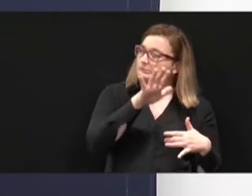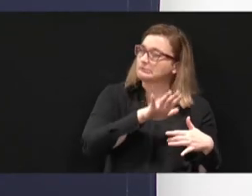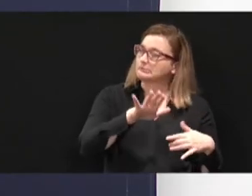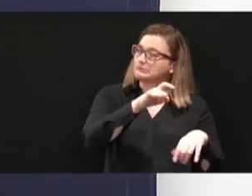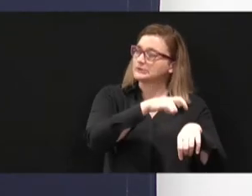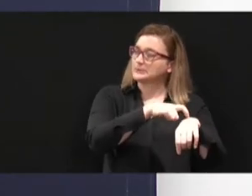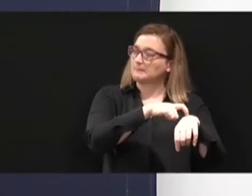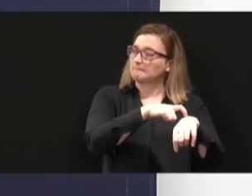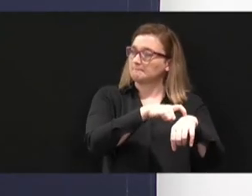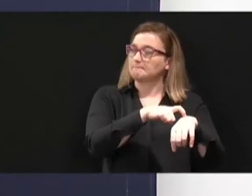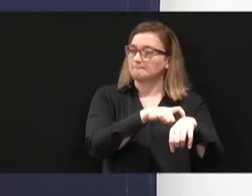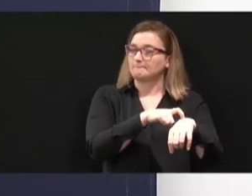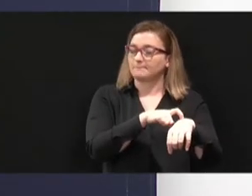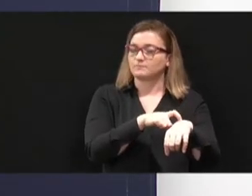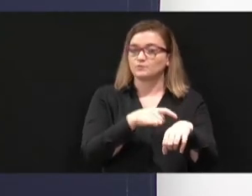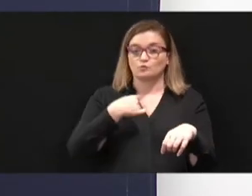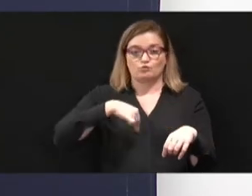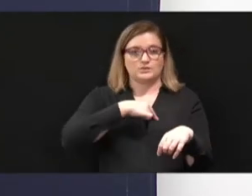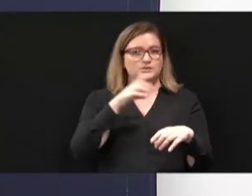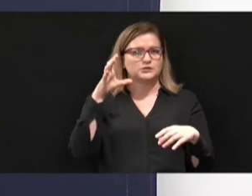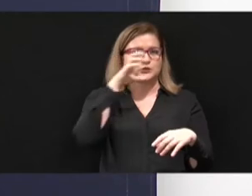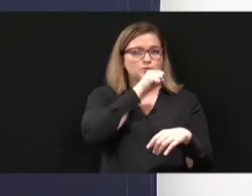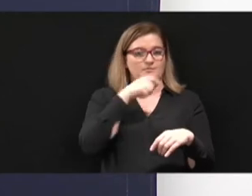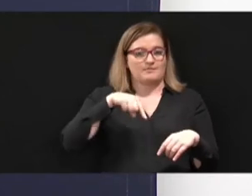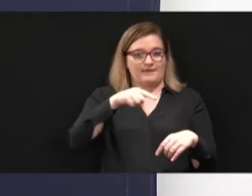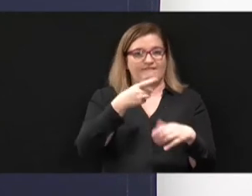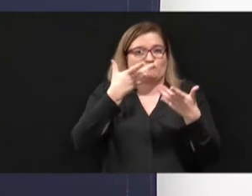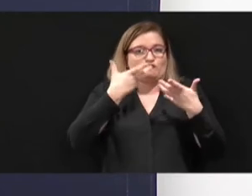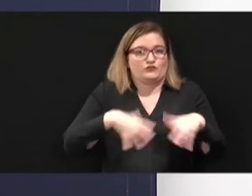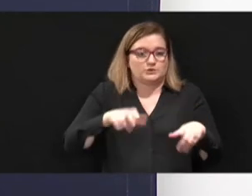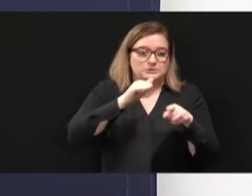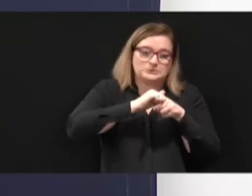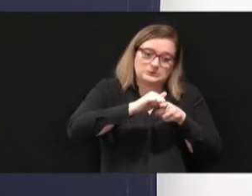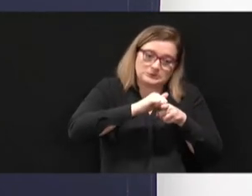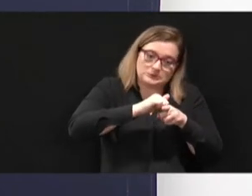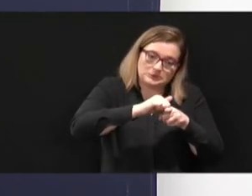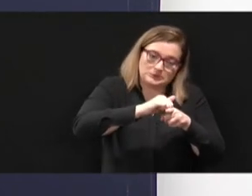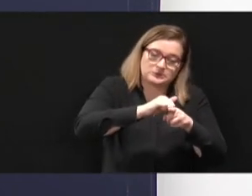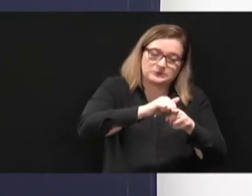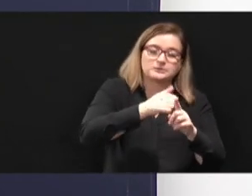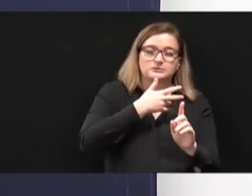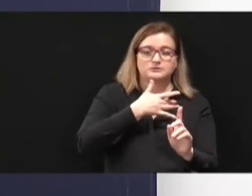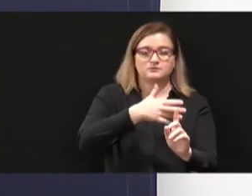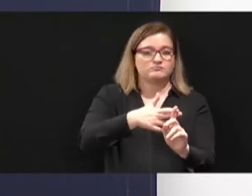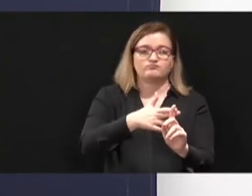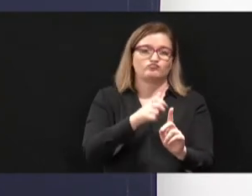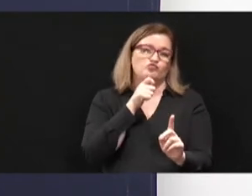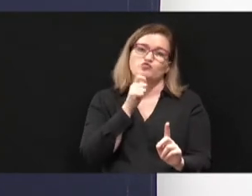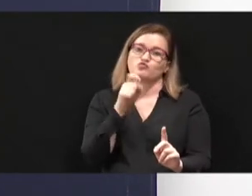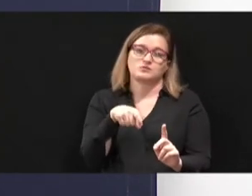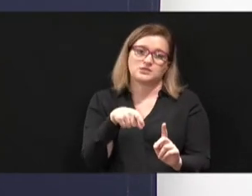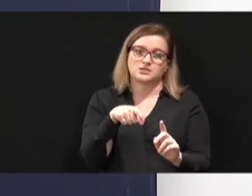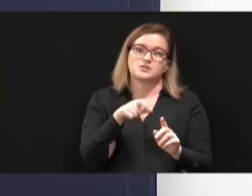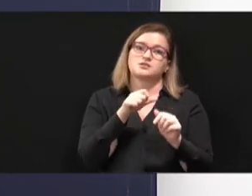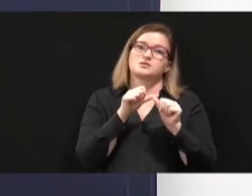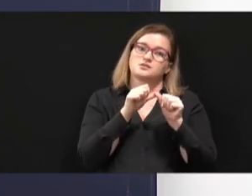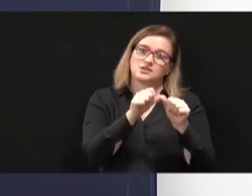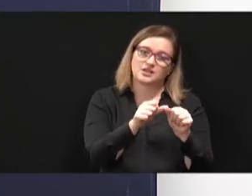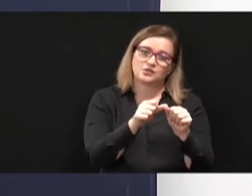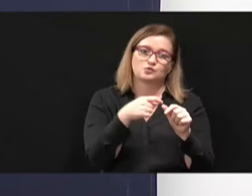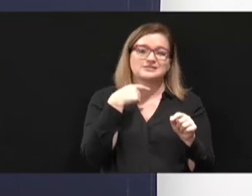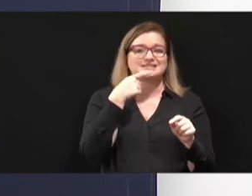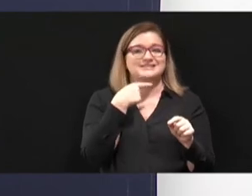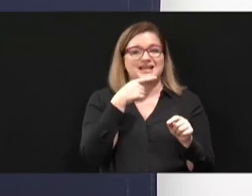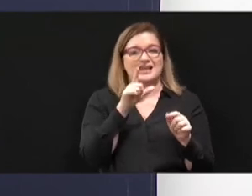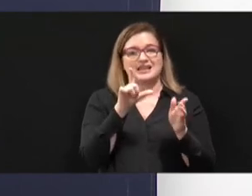It's already assumed that they have had enough practice with those letters at that time that they don't need to continue to say the letter